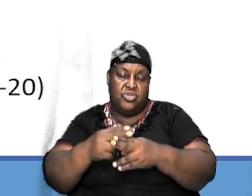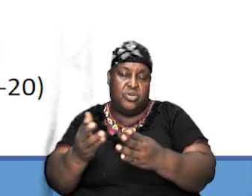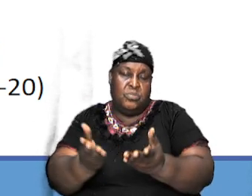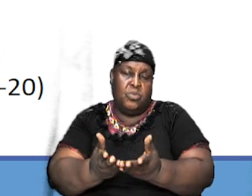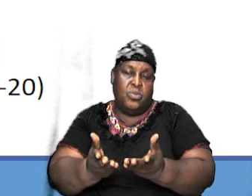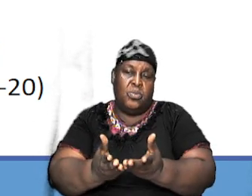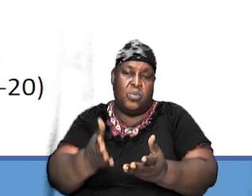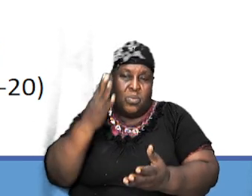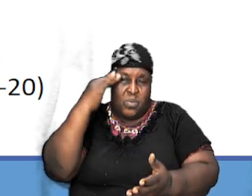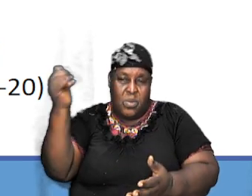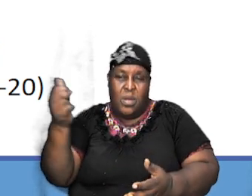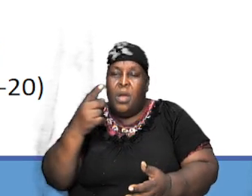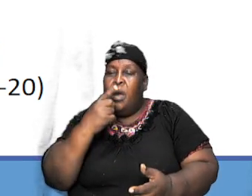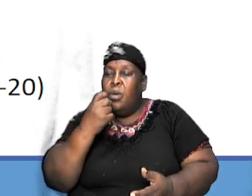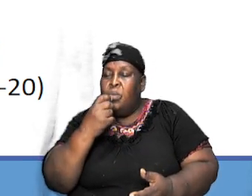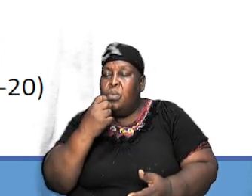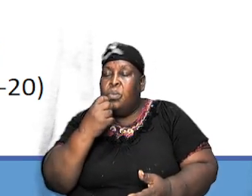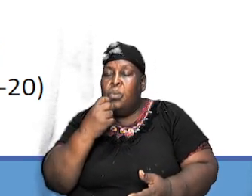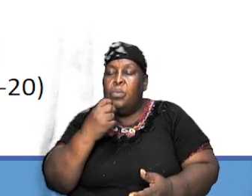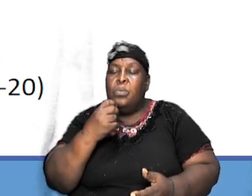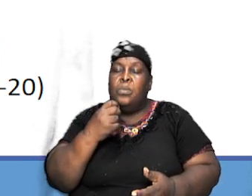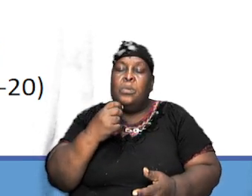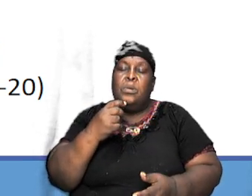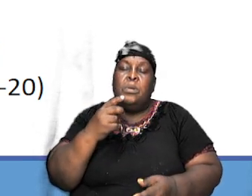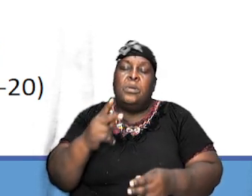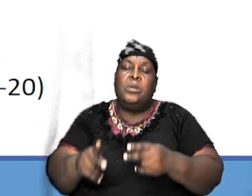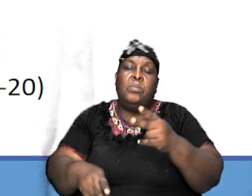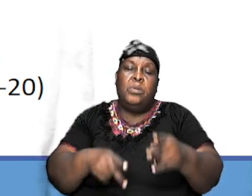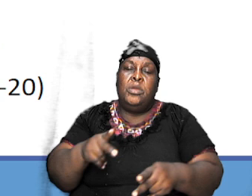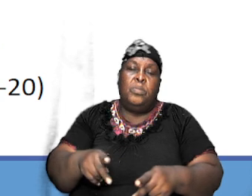is because of who it was written to.